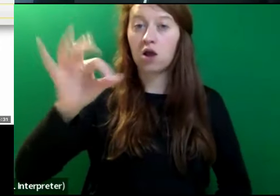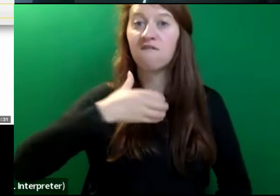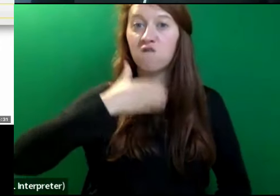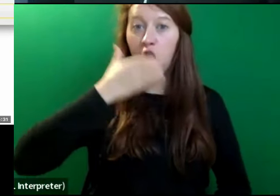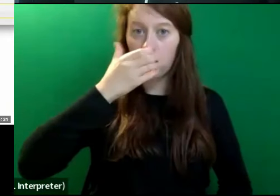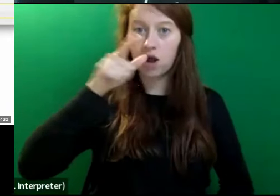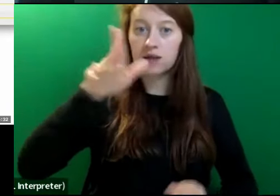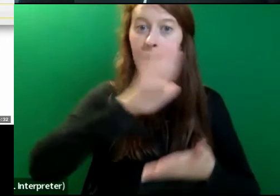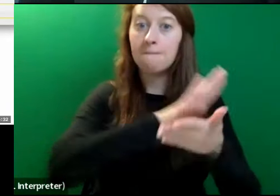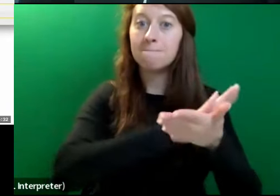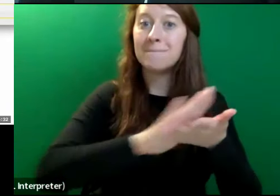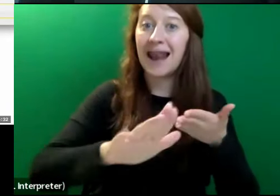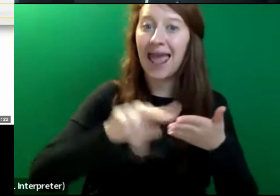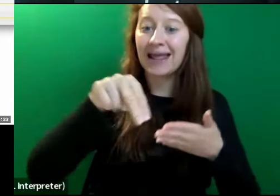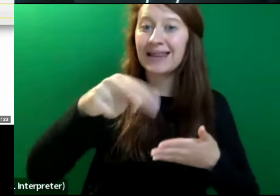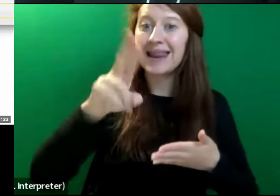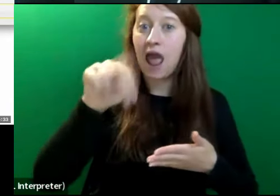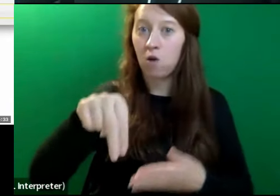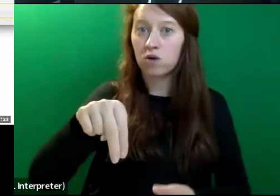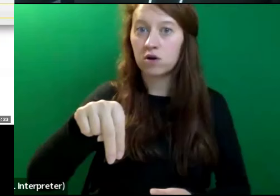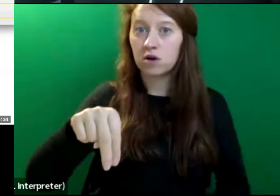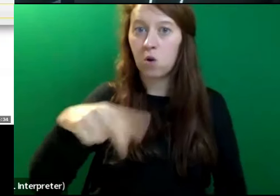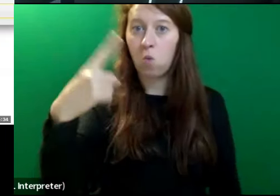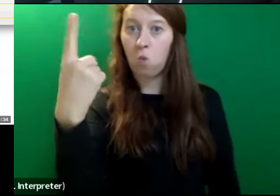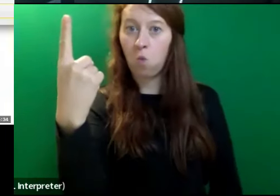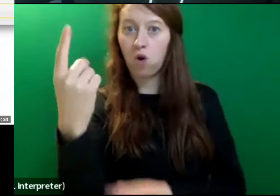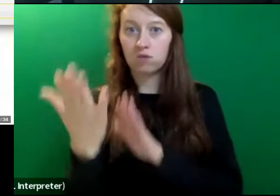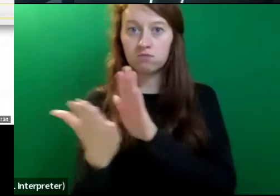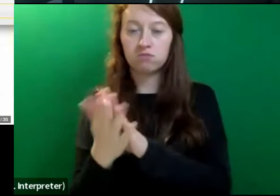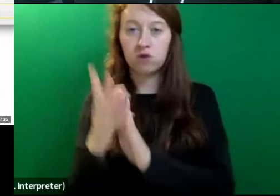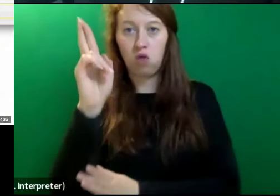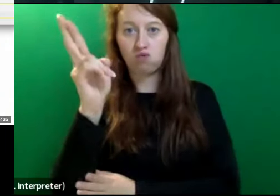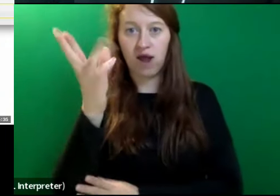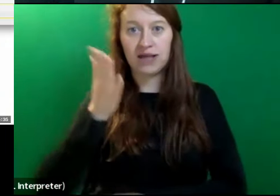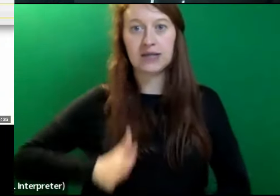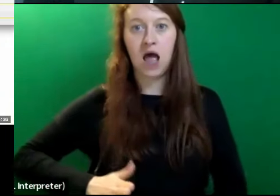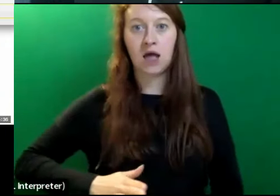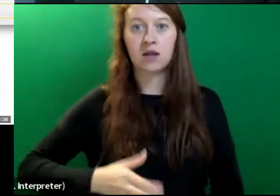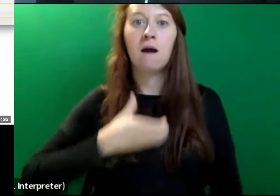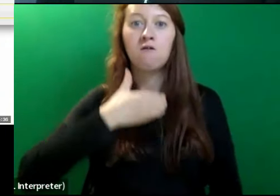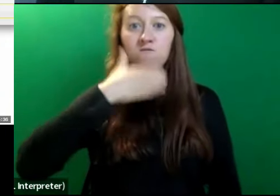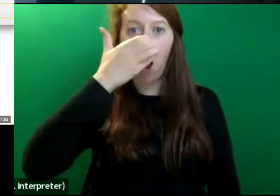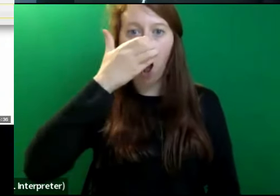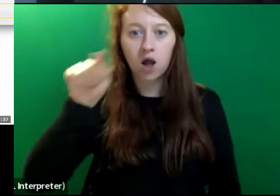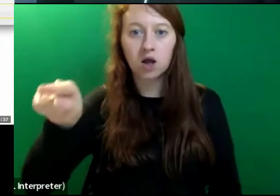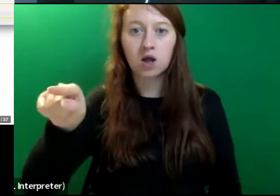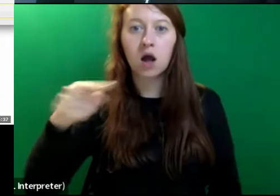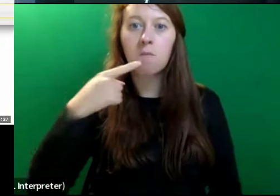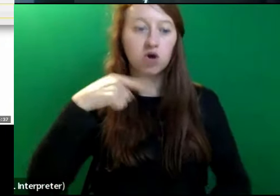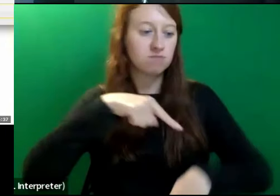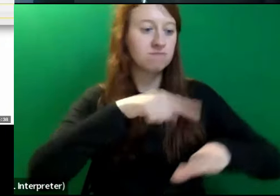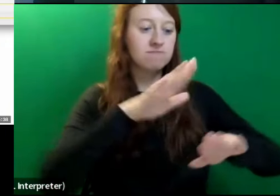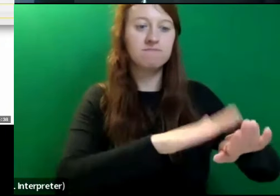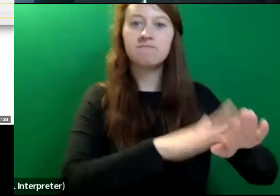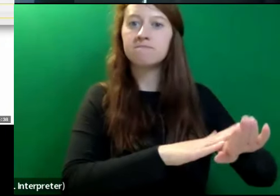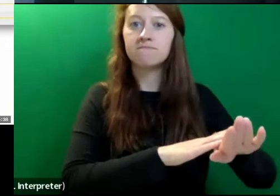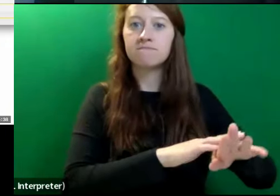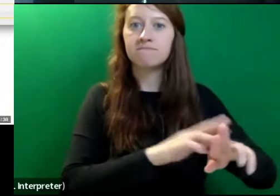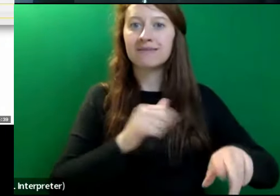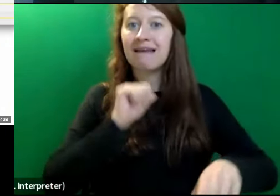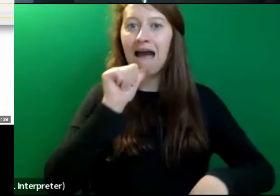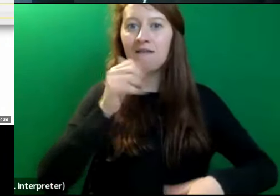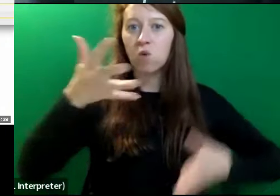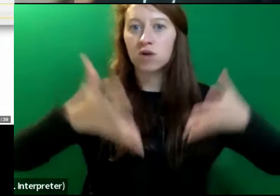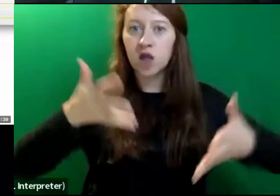on the done on the right hand, and there's no sign for the left hand because frog is a